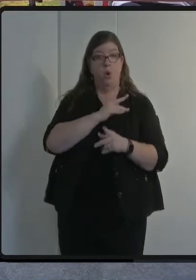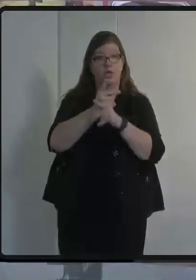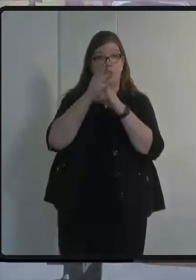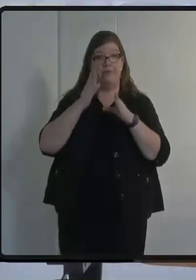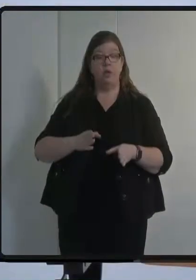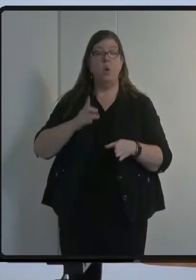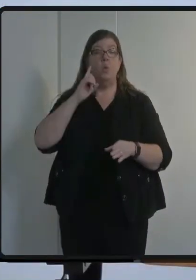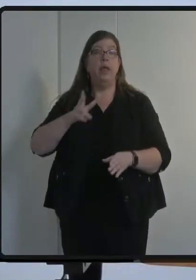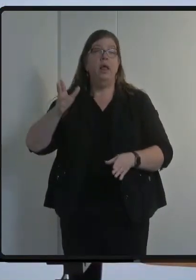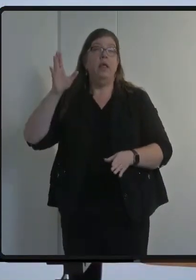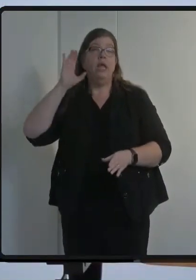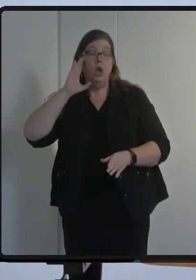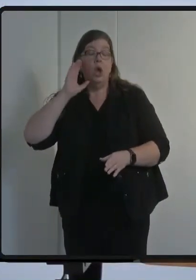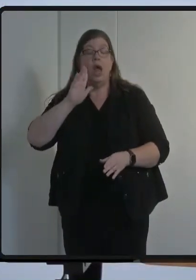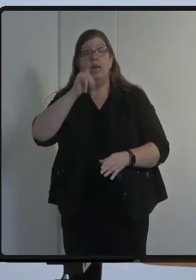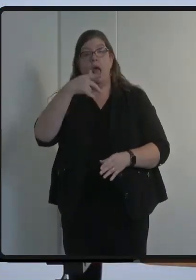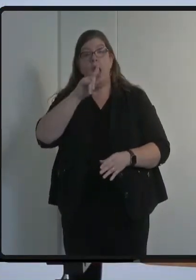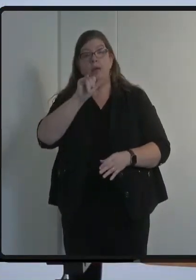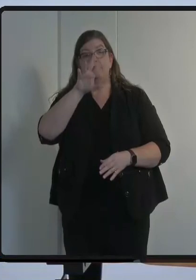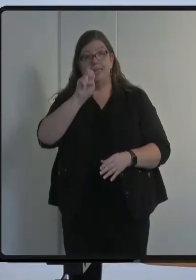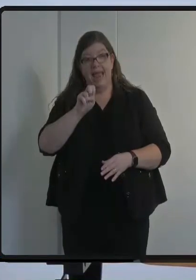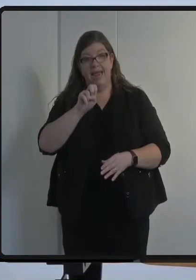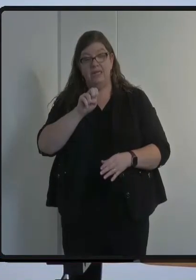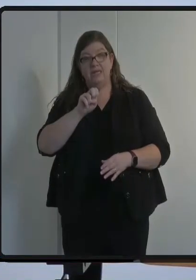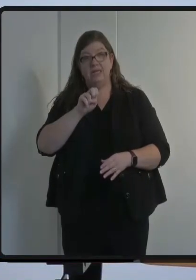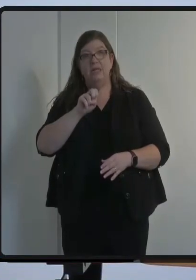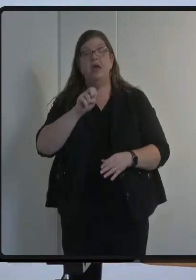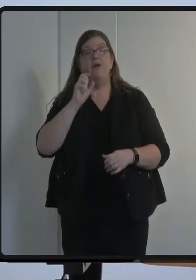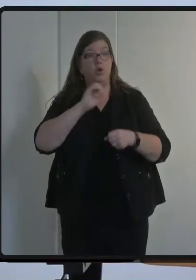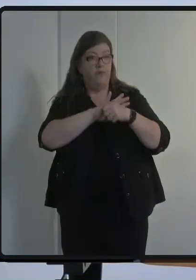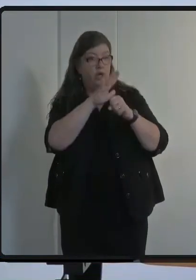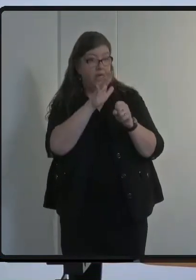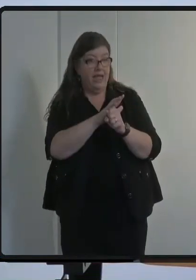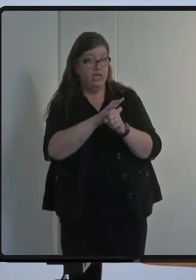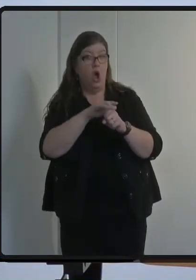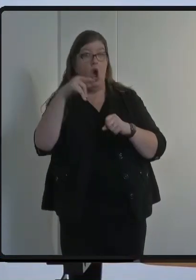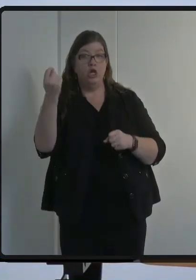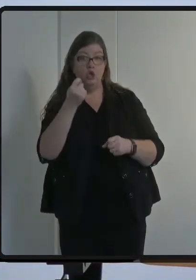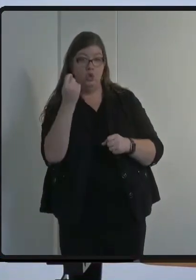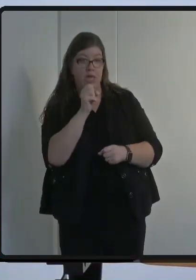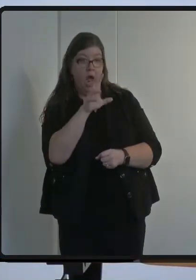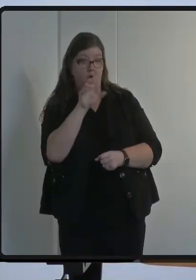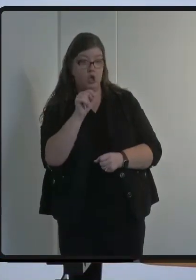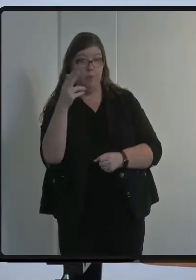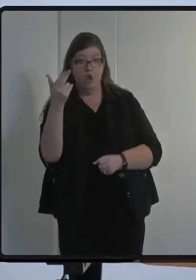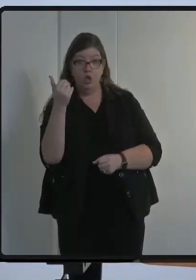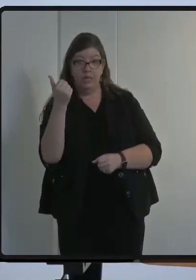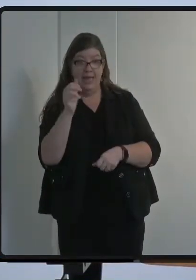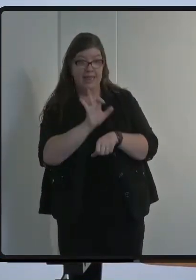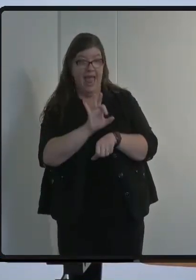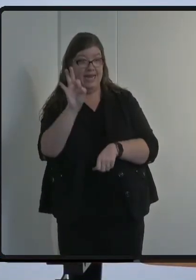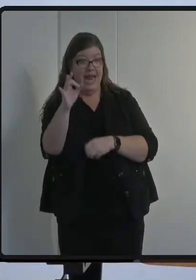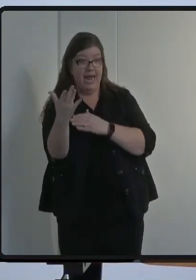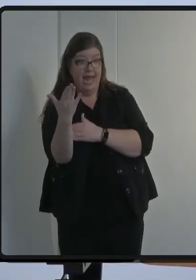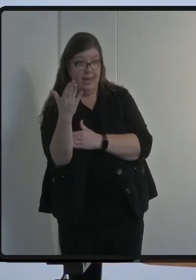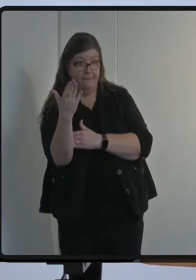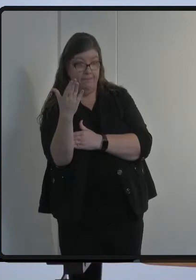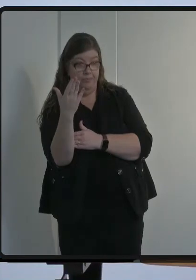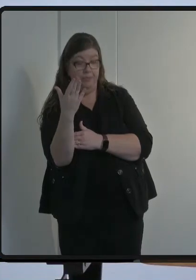hear a COVID-19 update from Dr. Reynoso in the County Health Department on Tuesday, October 13th at 9 a.m.